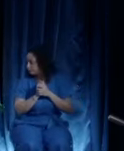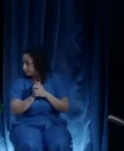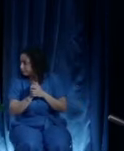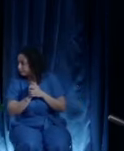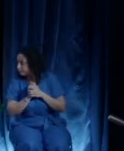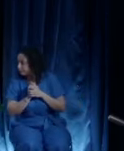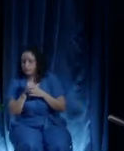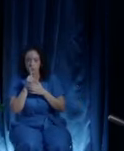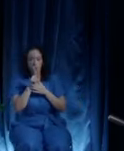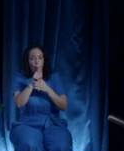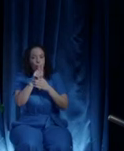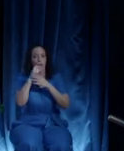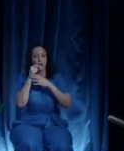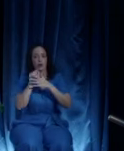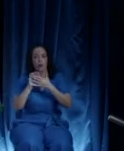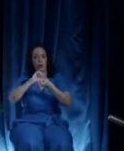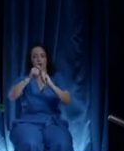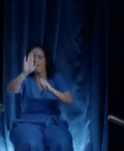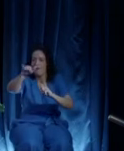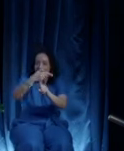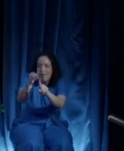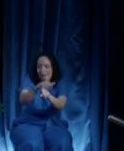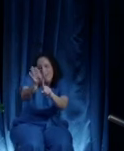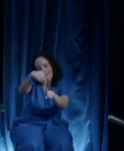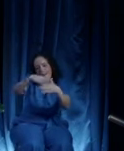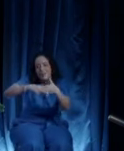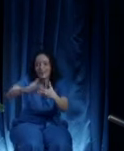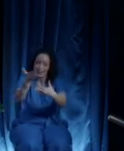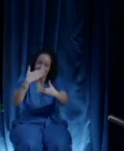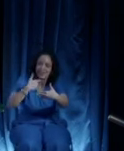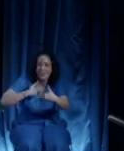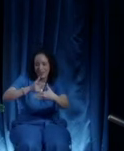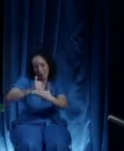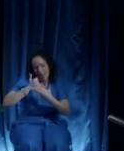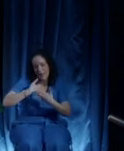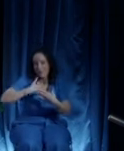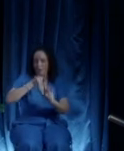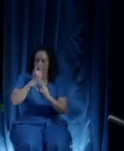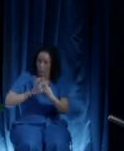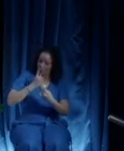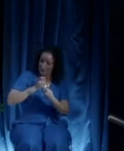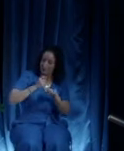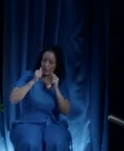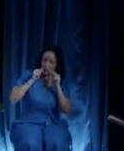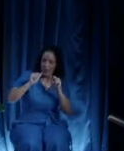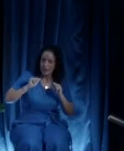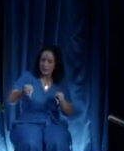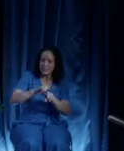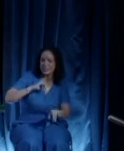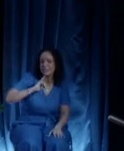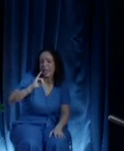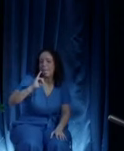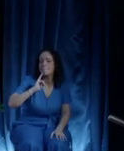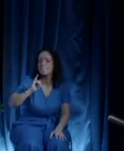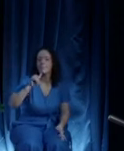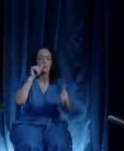You hook onto their coattails because they will be able to move you places. Yeah. So you can cut both ways. You have these, always with the favourites, you